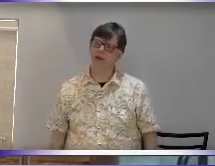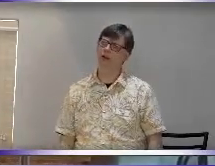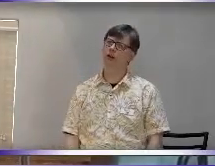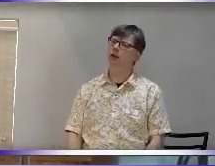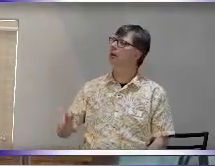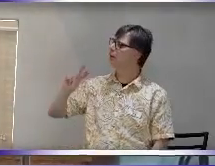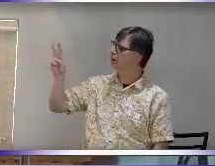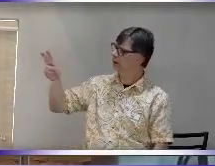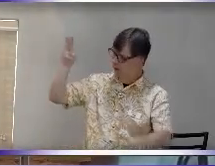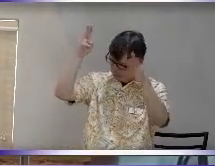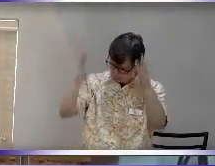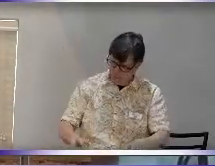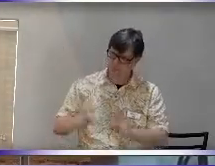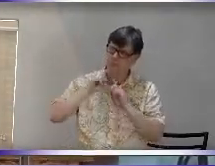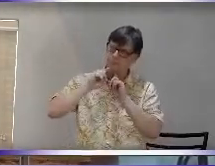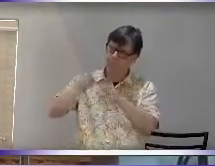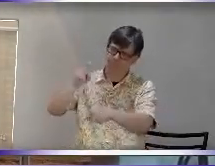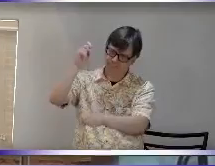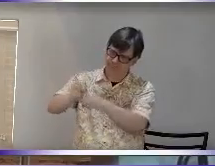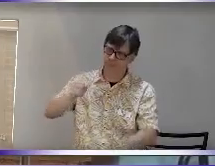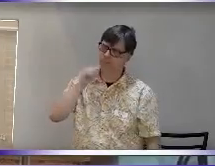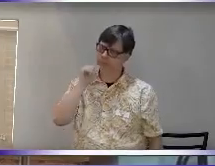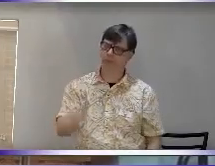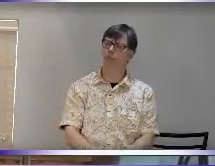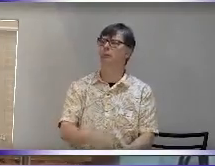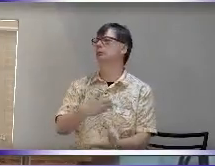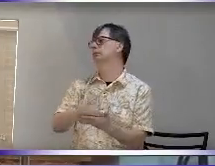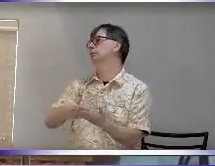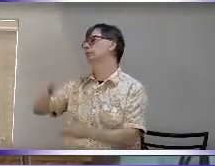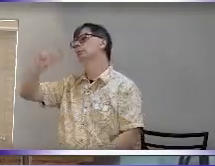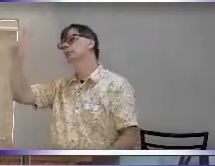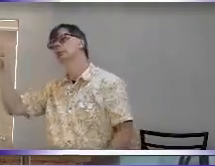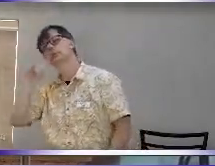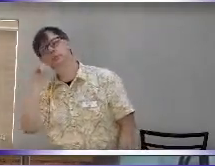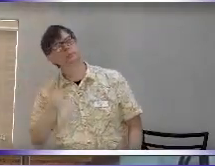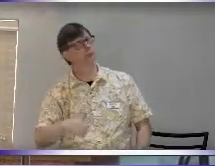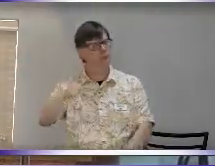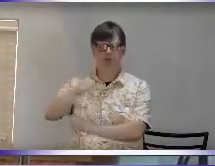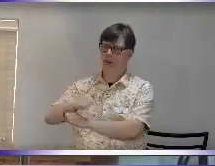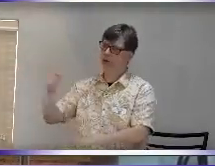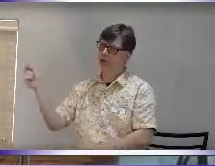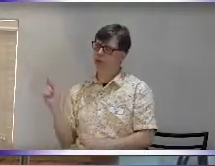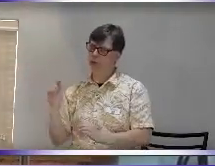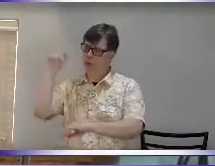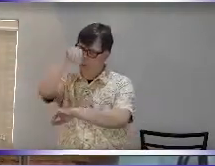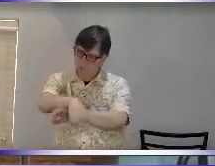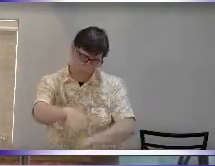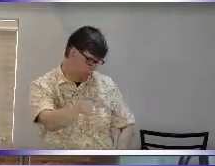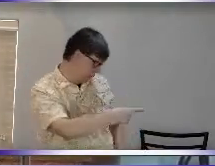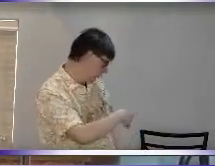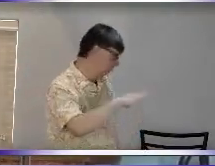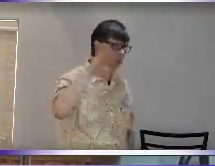another affirmative statement about something else because not everyone was able to stand over there. So little by little, they